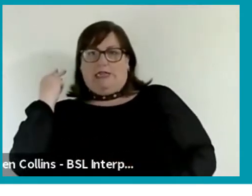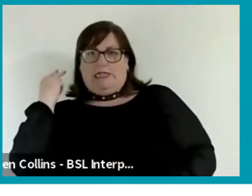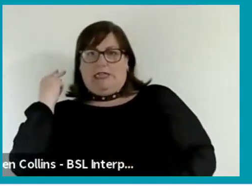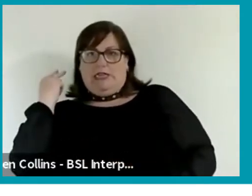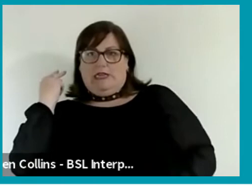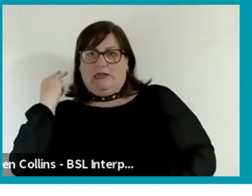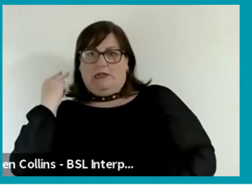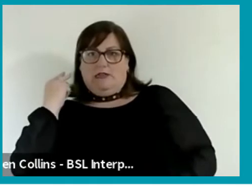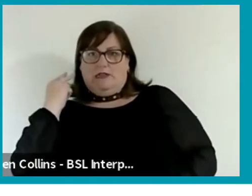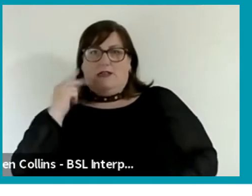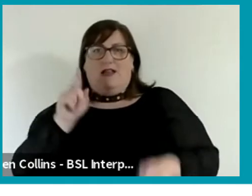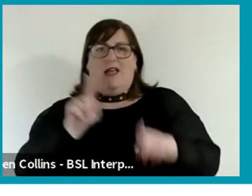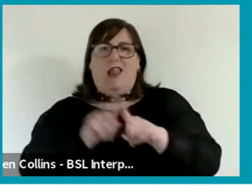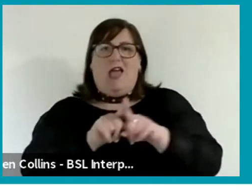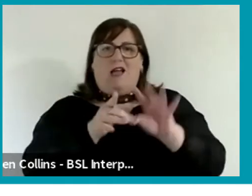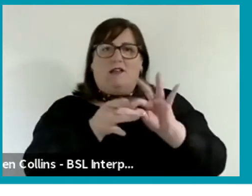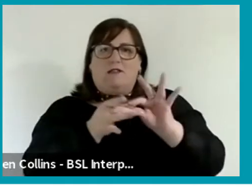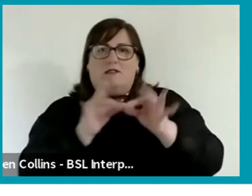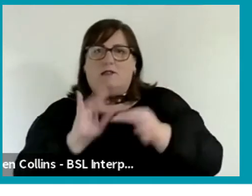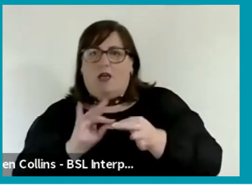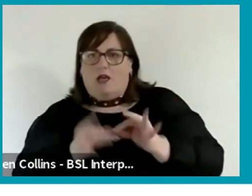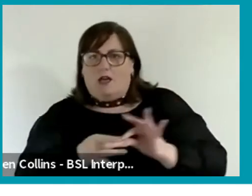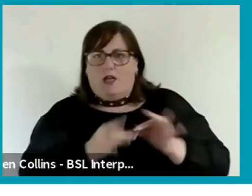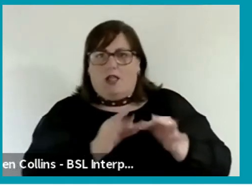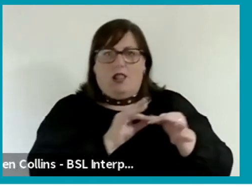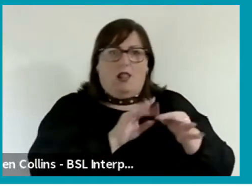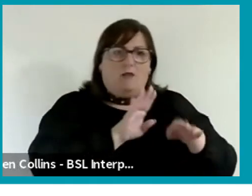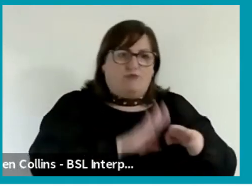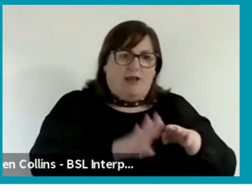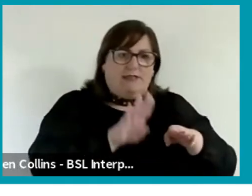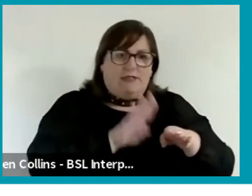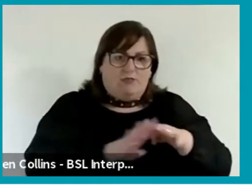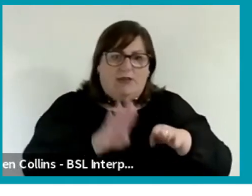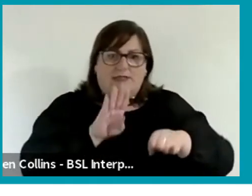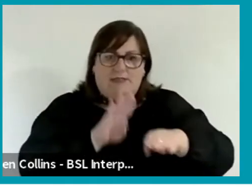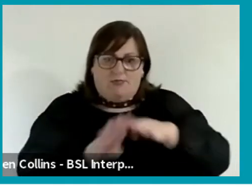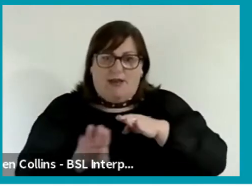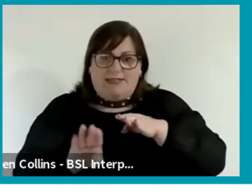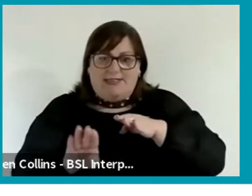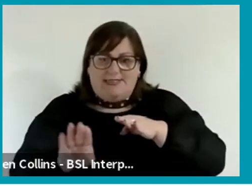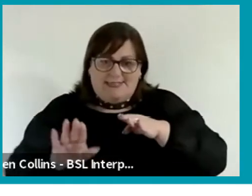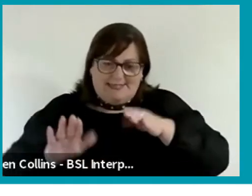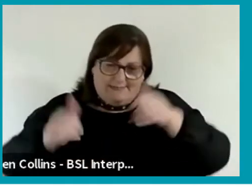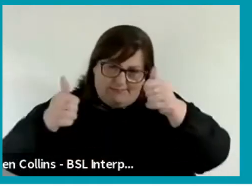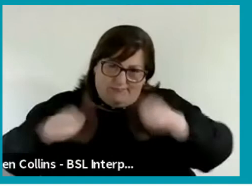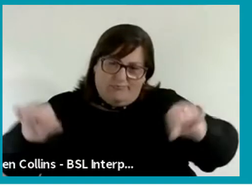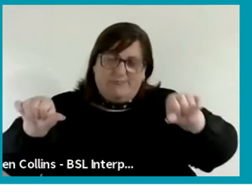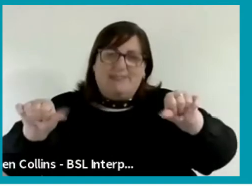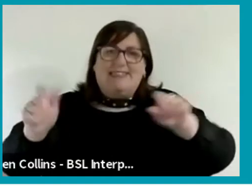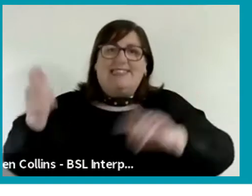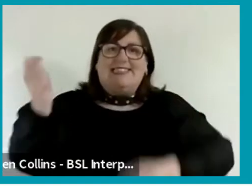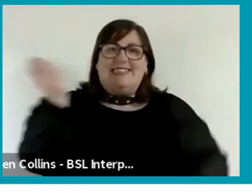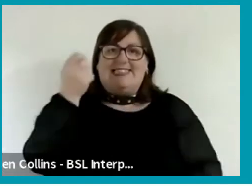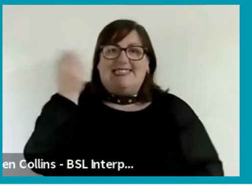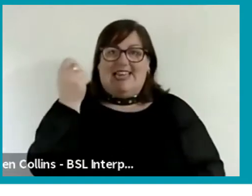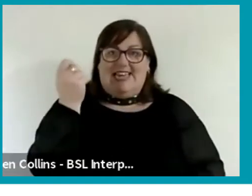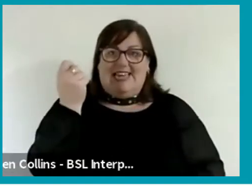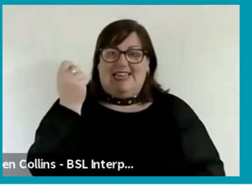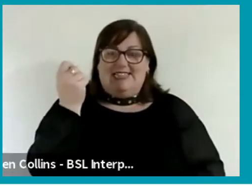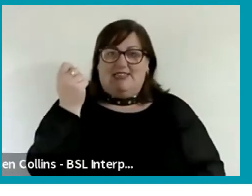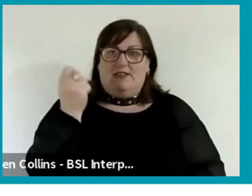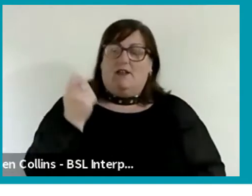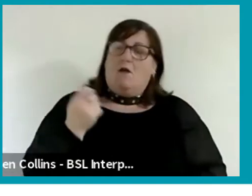times as you can. It's all about practice, practice, practice until you succeed. Thank you so much. That's certainly given me, and I'm